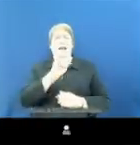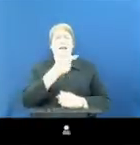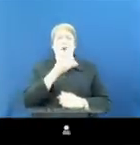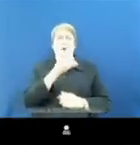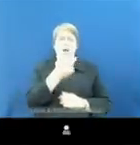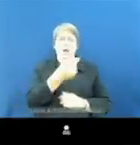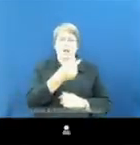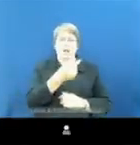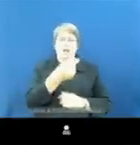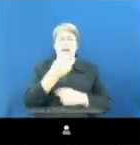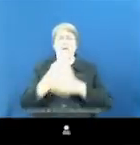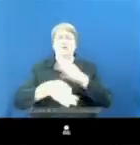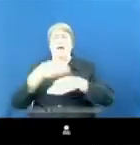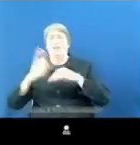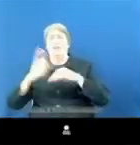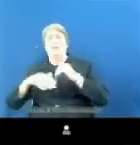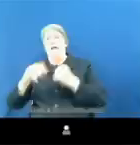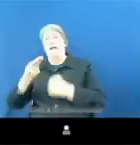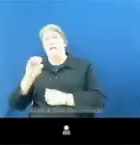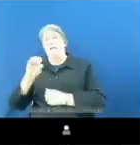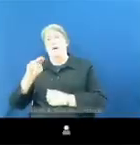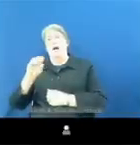Interpreters who work in community settings